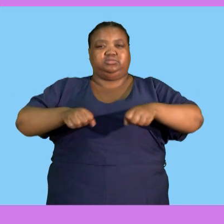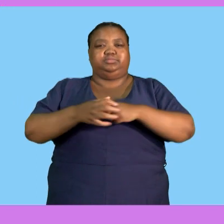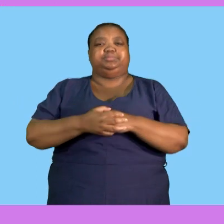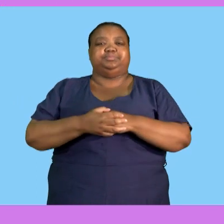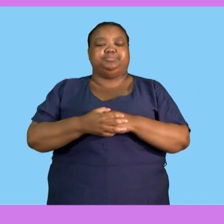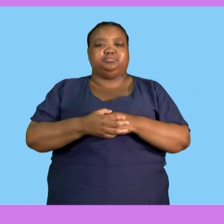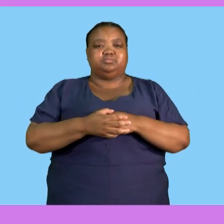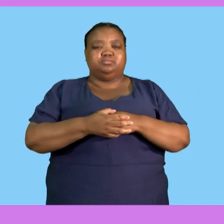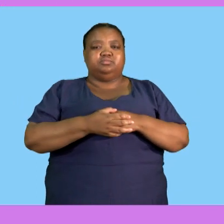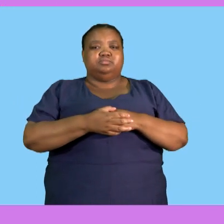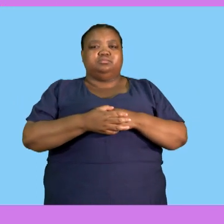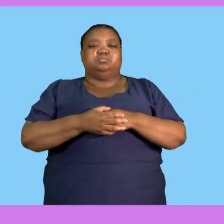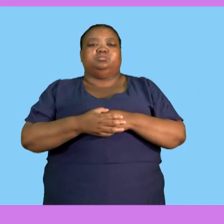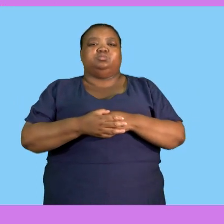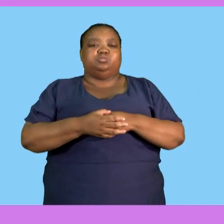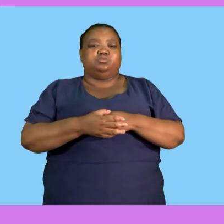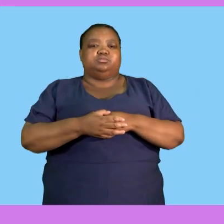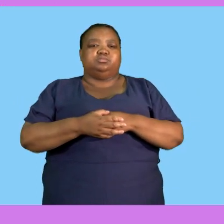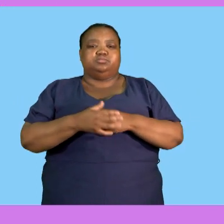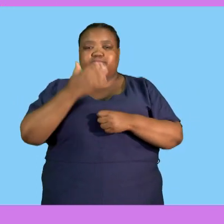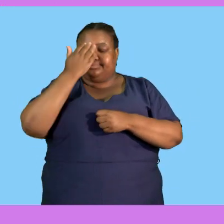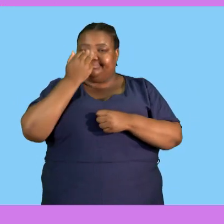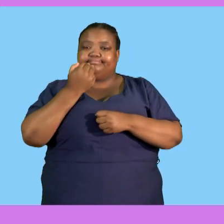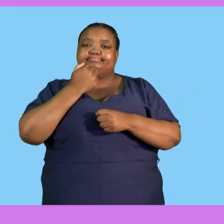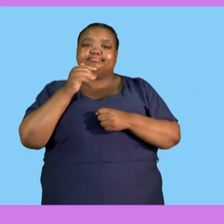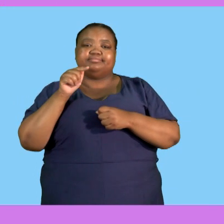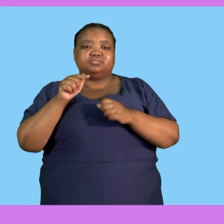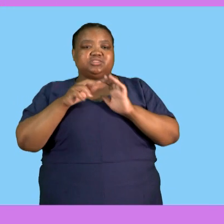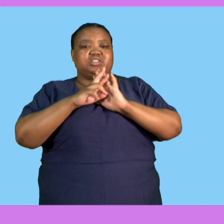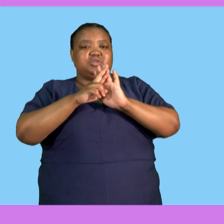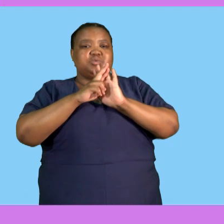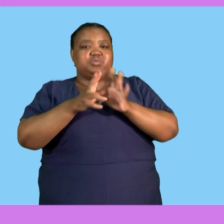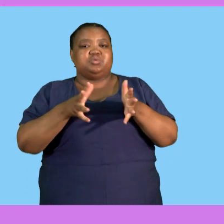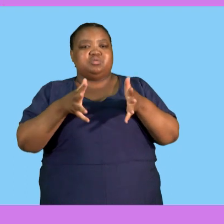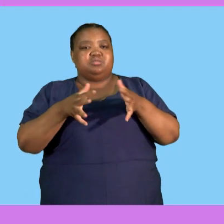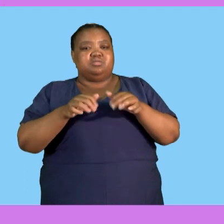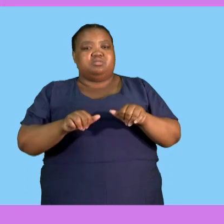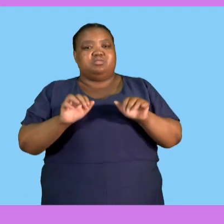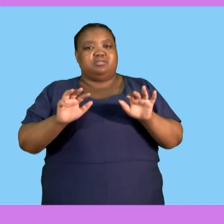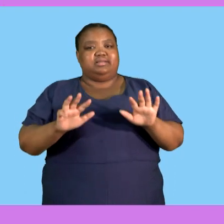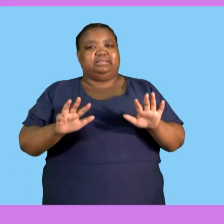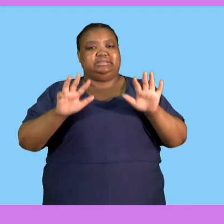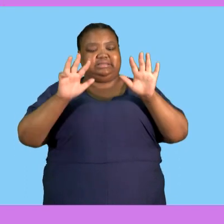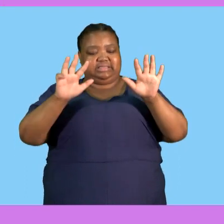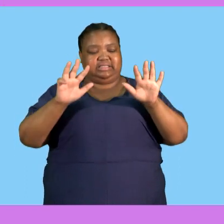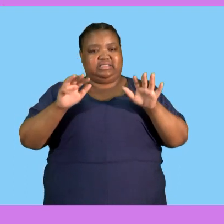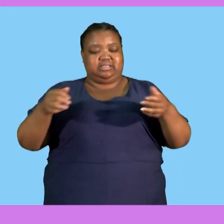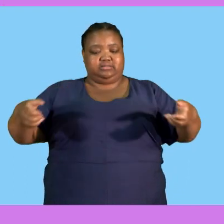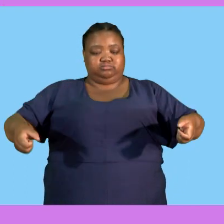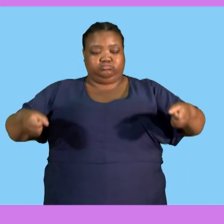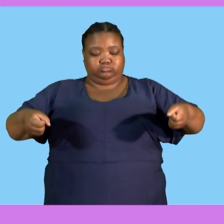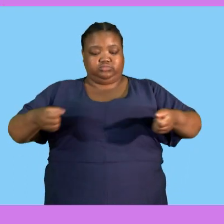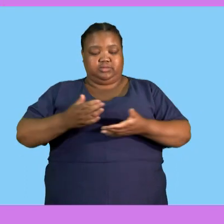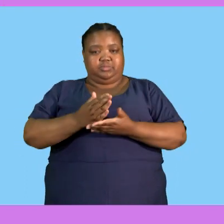be stacked vertically on top of each other. Okay, so that is what this picture is basically representing here. The 9